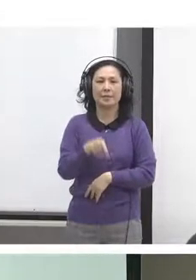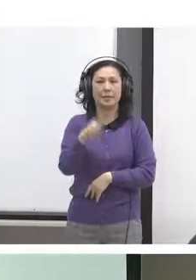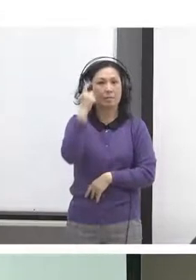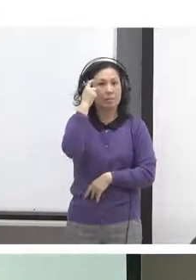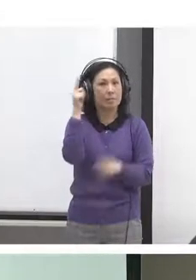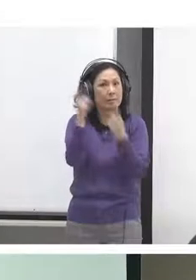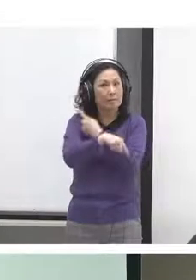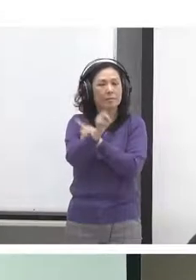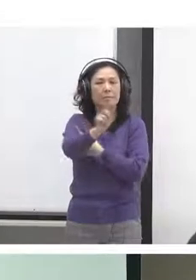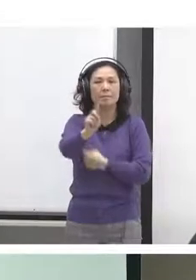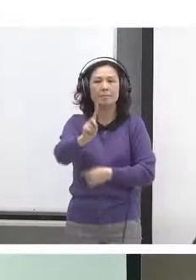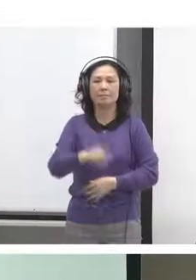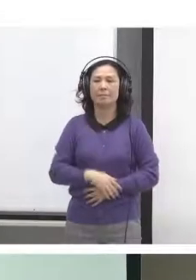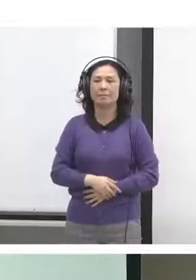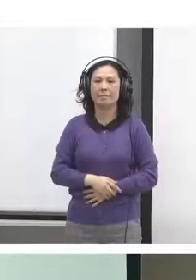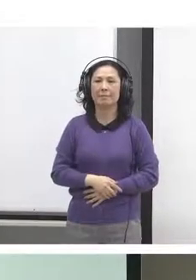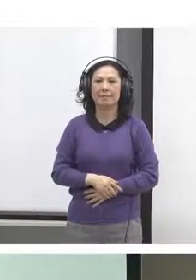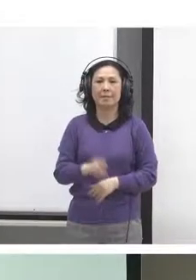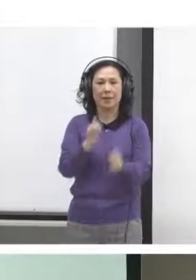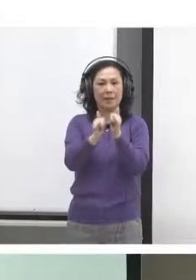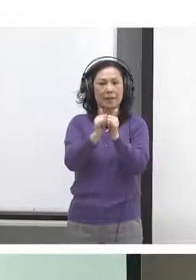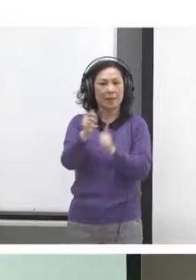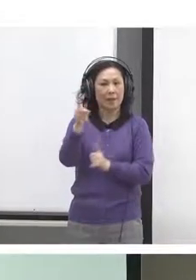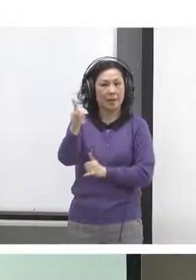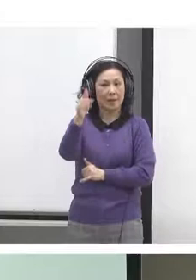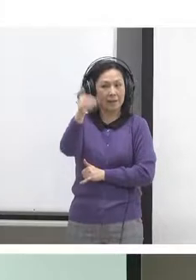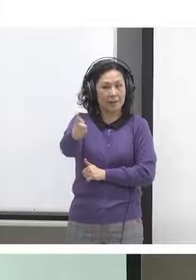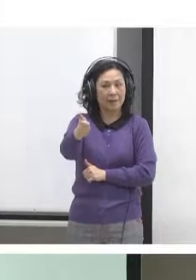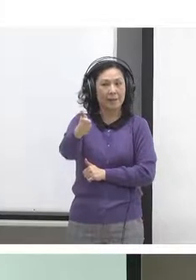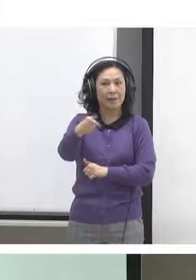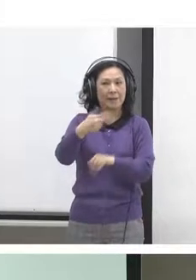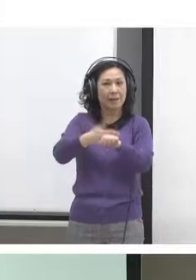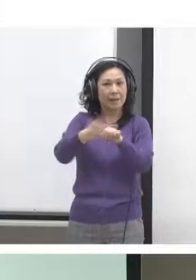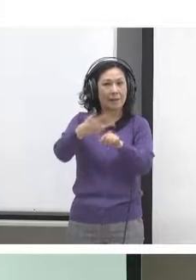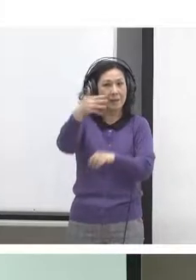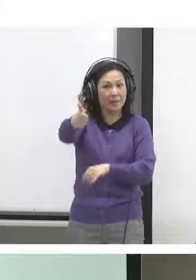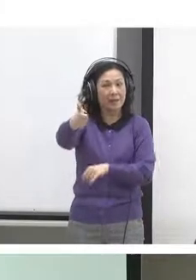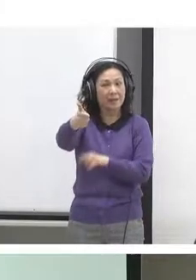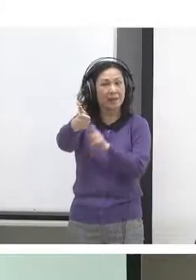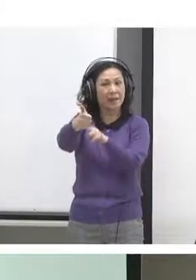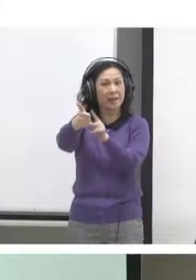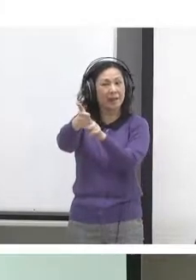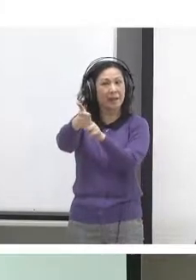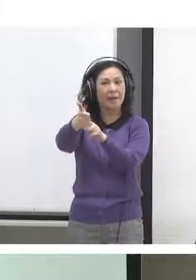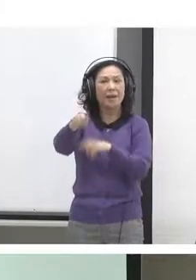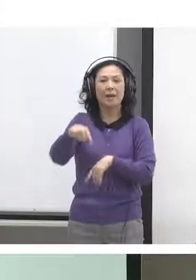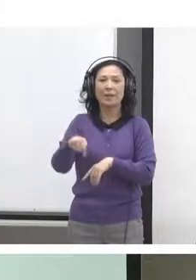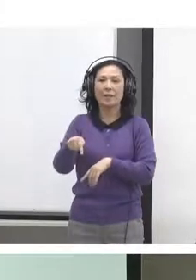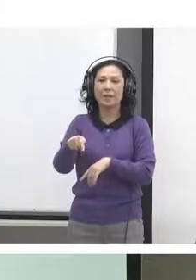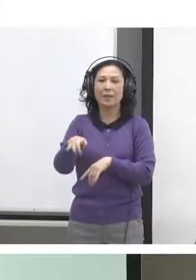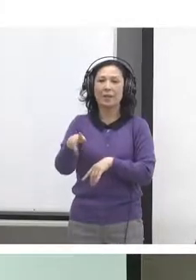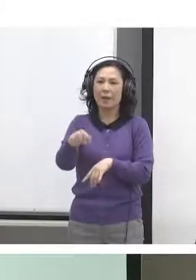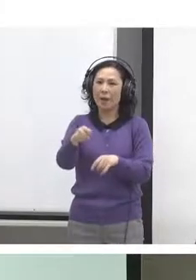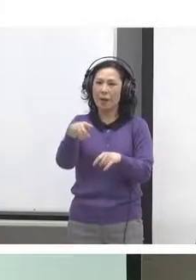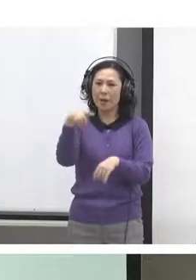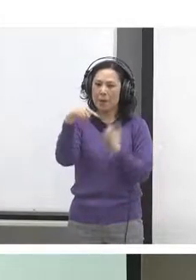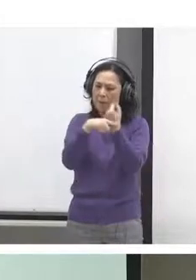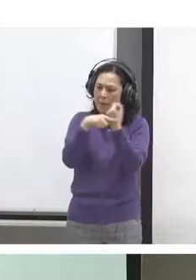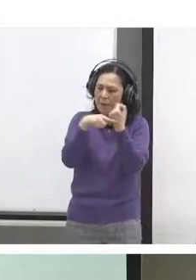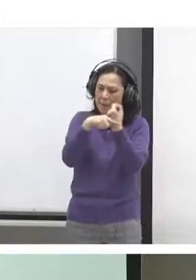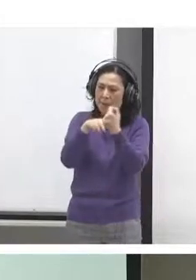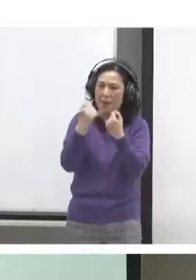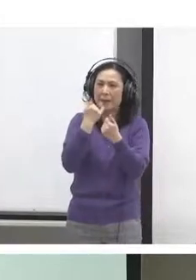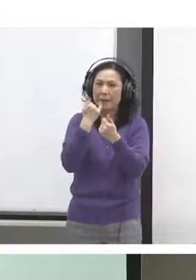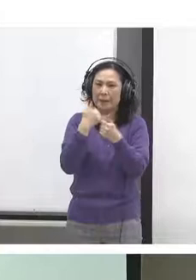the STO helps the NPOs. NPOs, the digitalization or